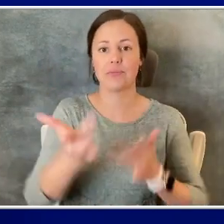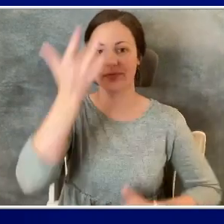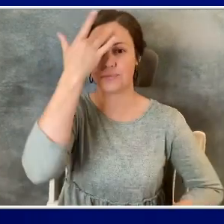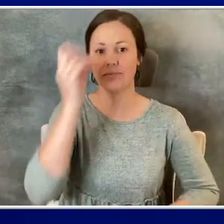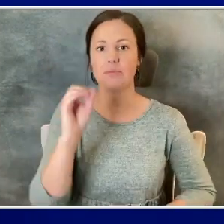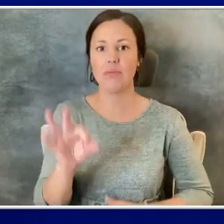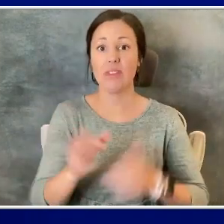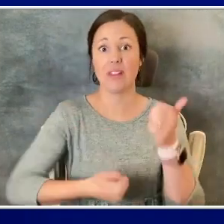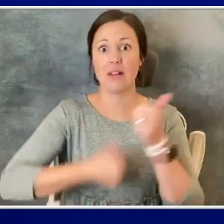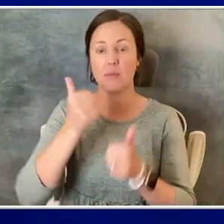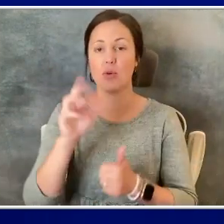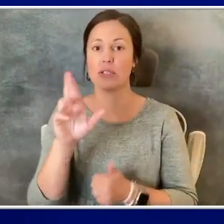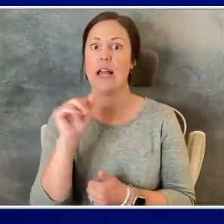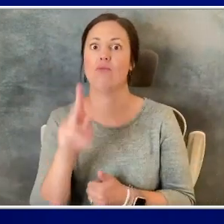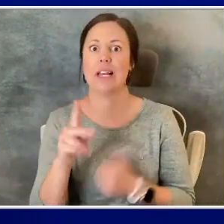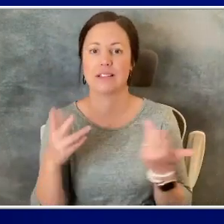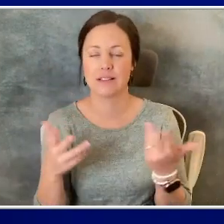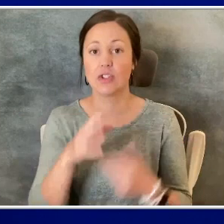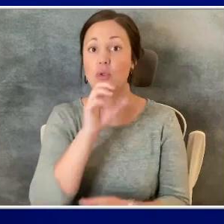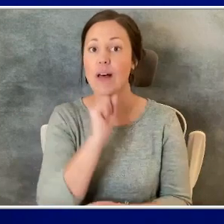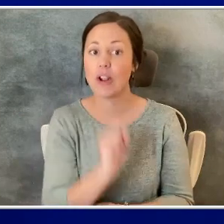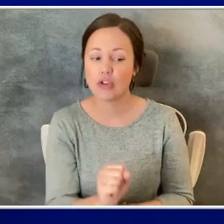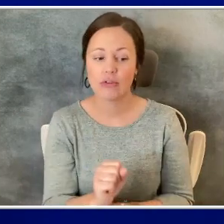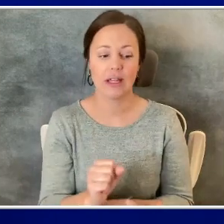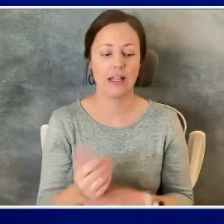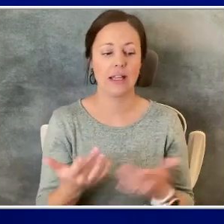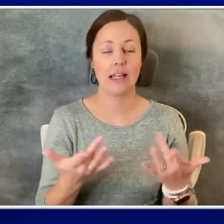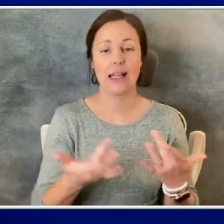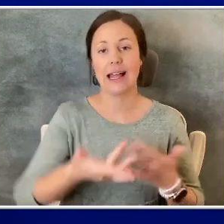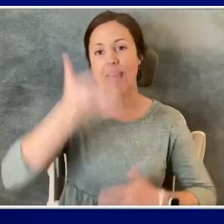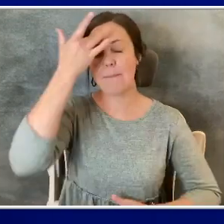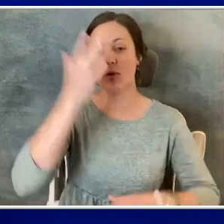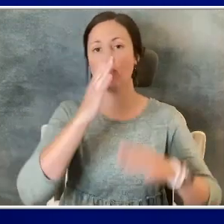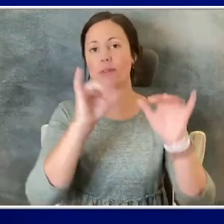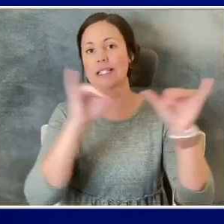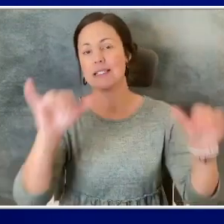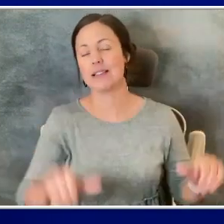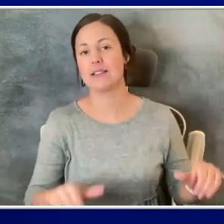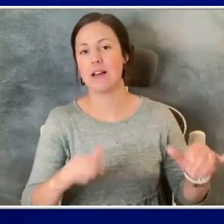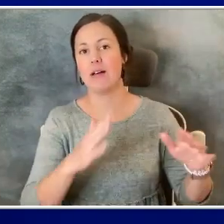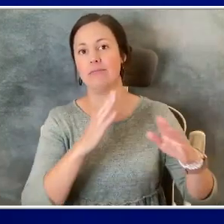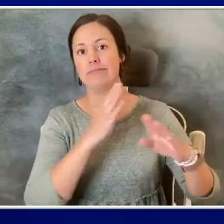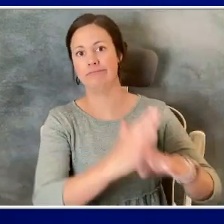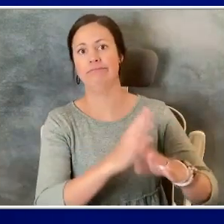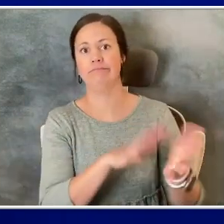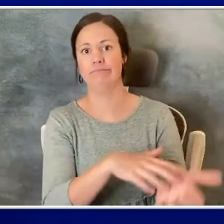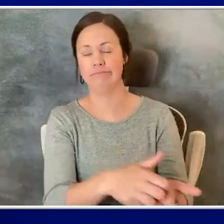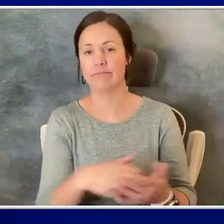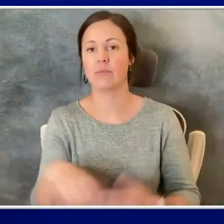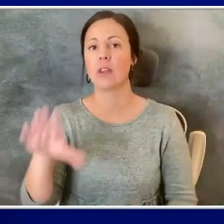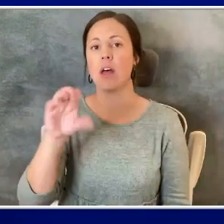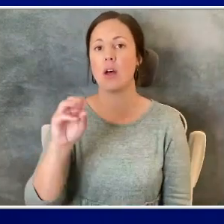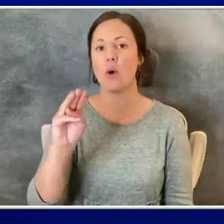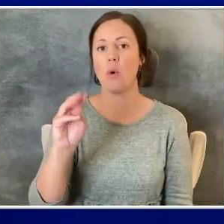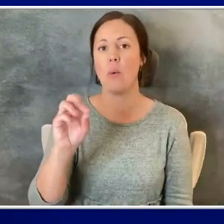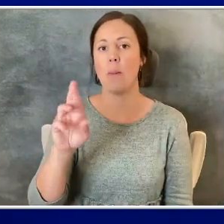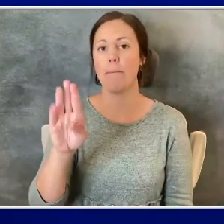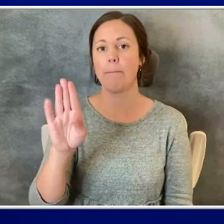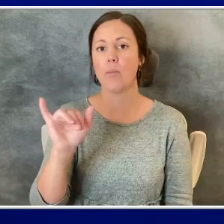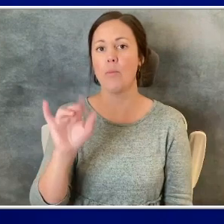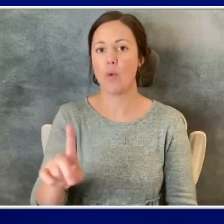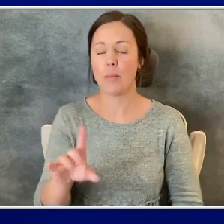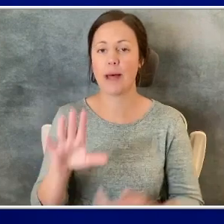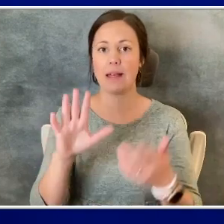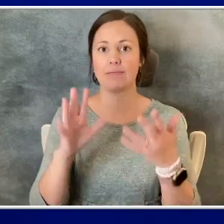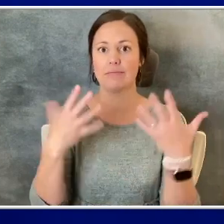risk. So elderly, immune compromised, comorbid conditions, and that's why it is so vitally important to have a plan. Number